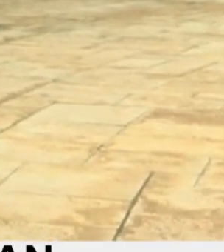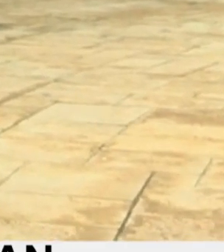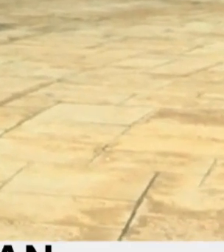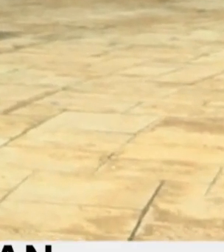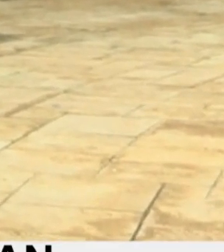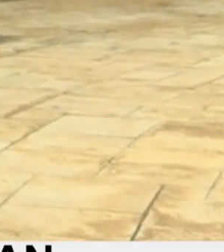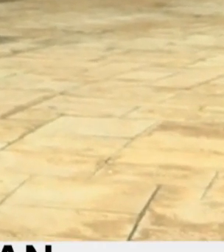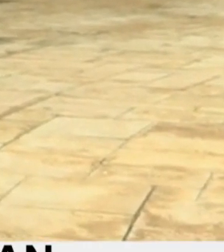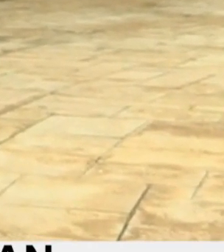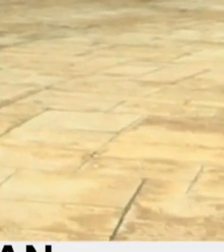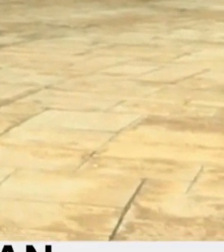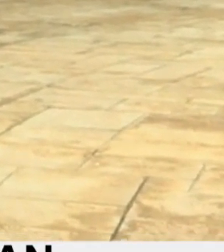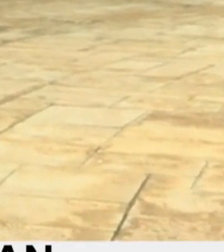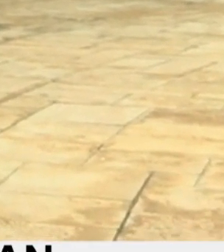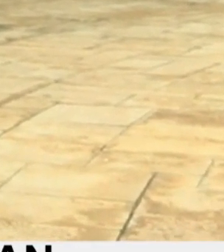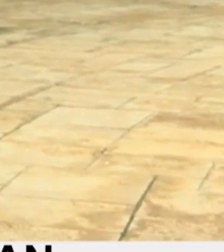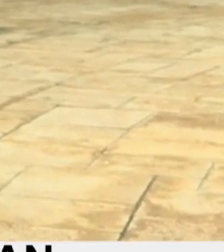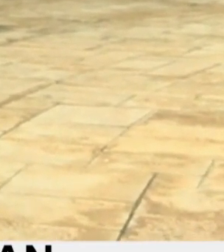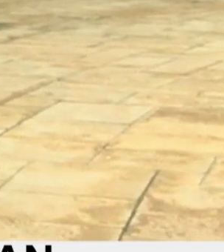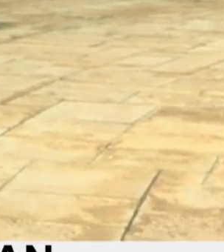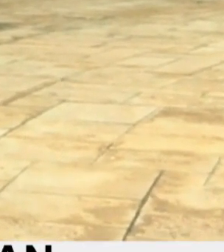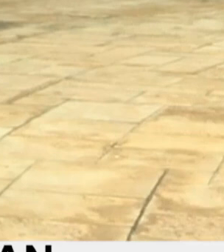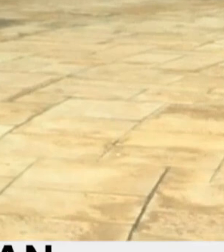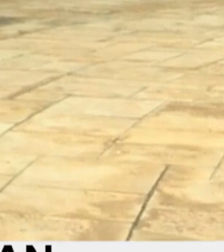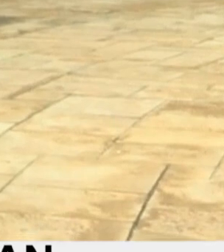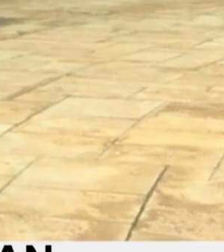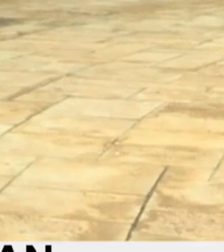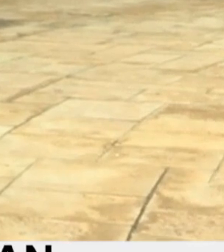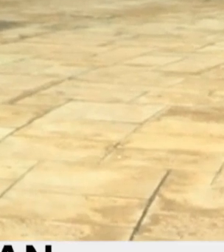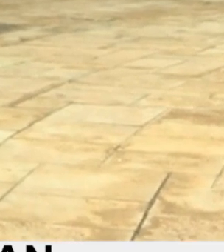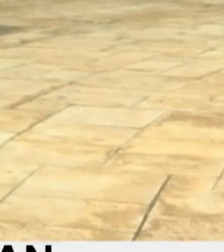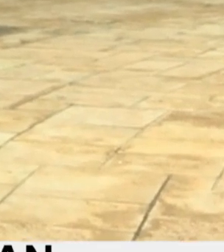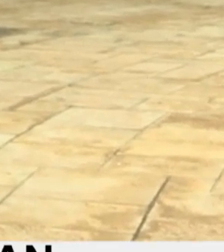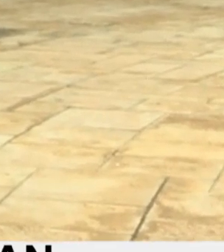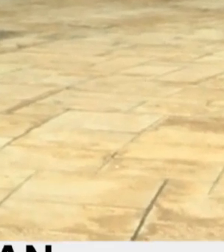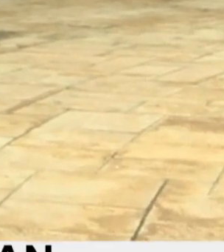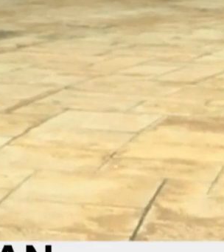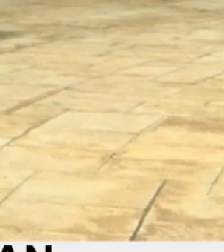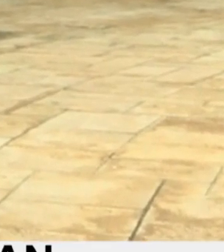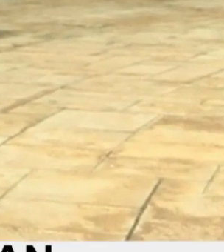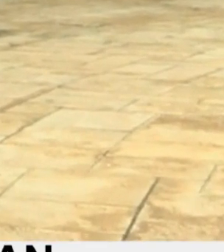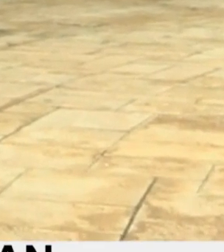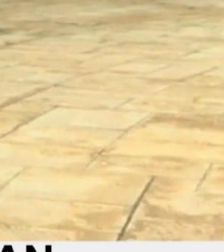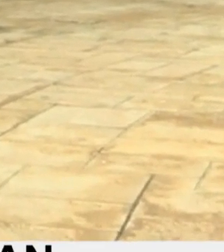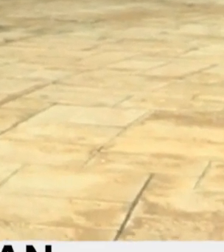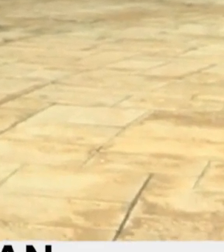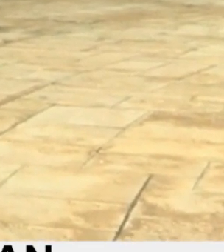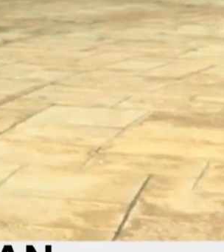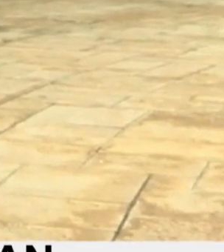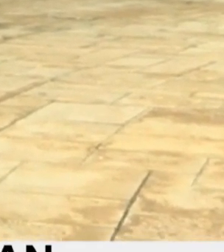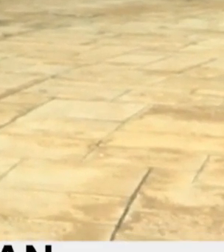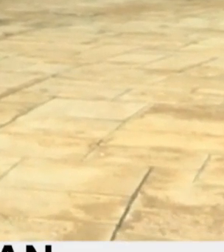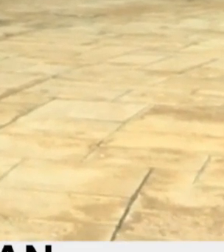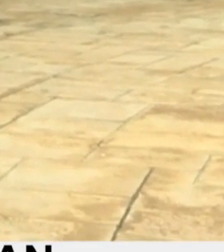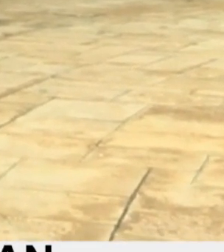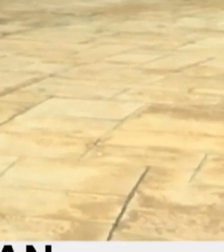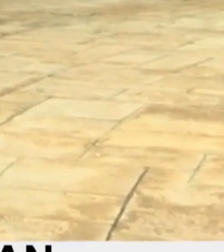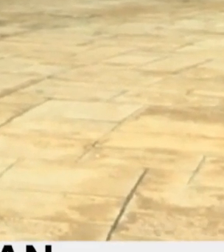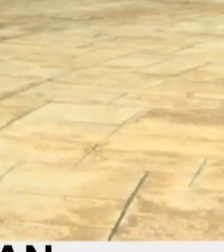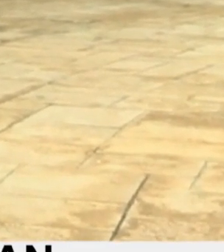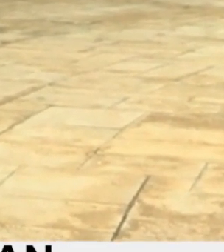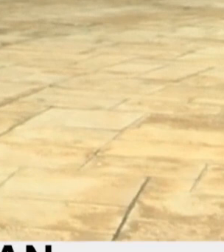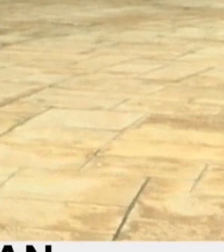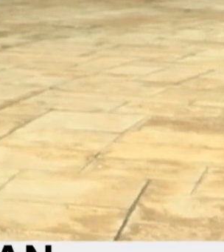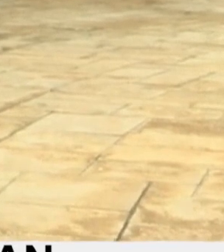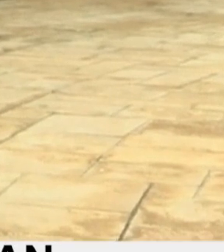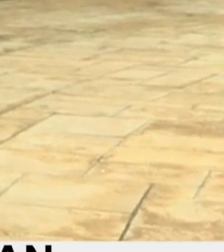flowers. Those will be those discussions, and also peace and stability, issues of the Great Lakes, issues of silencing